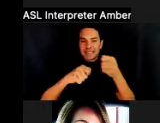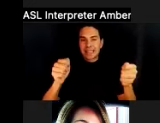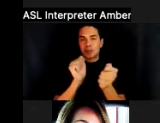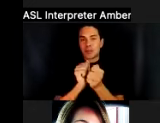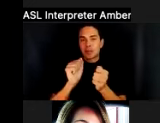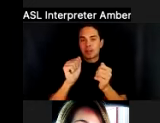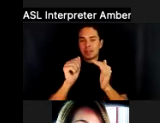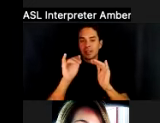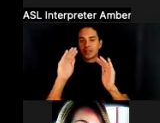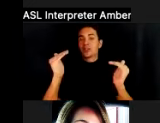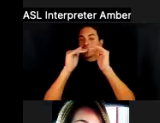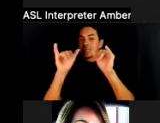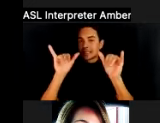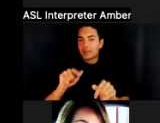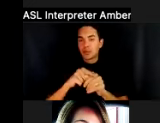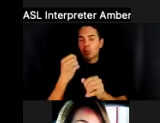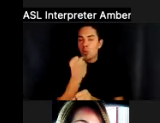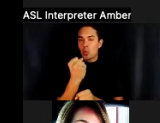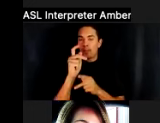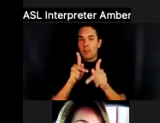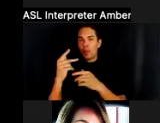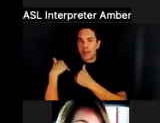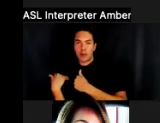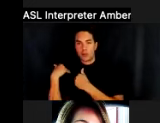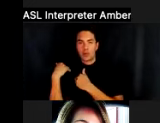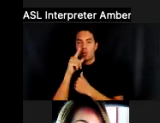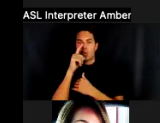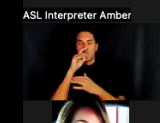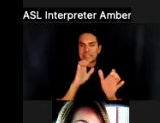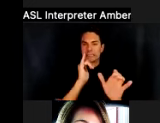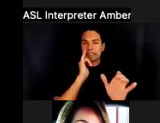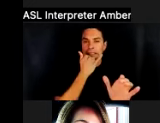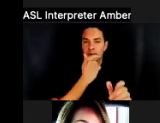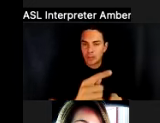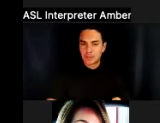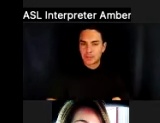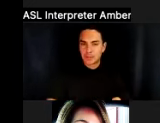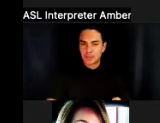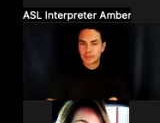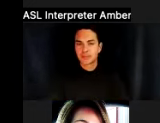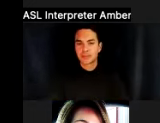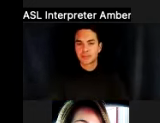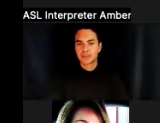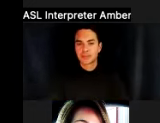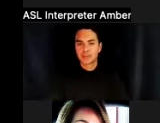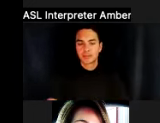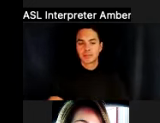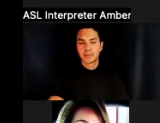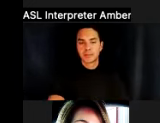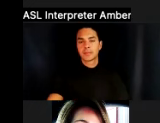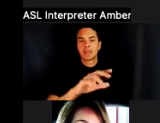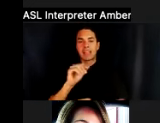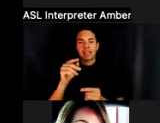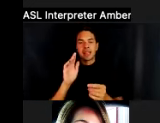right? To hold perpetrators accountable. So failure to create community deterrence, failure to define our own